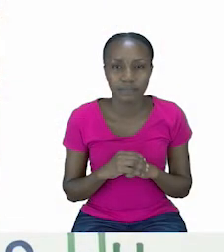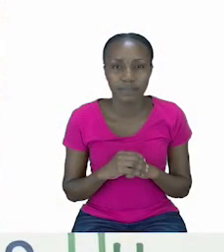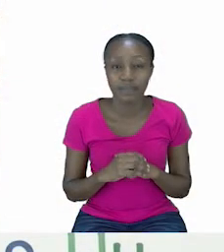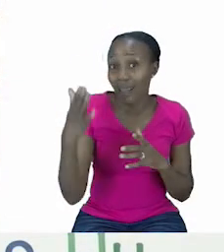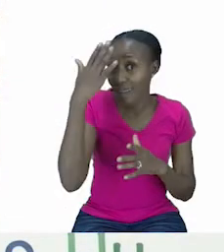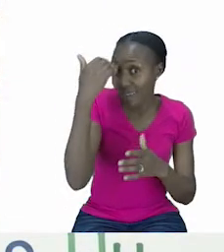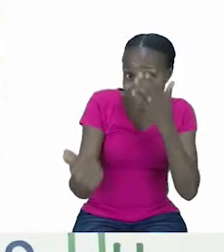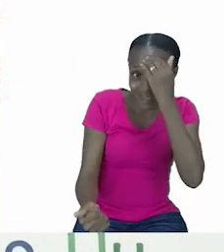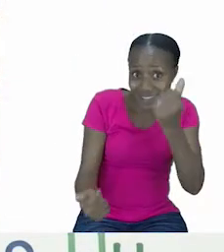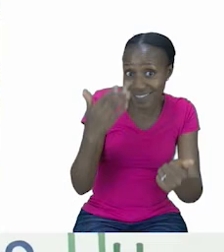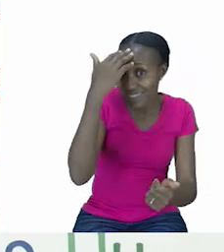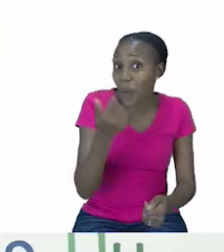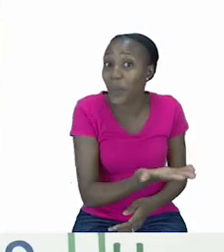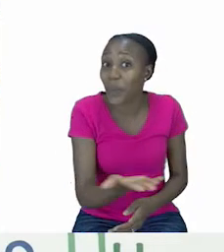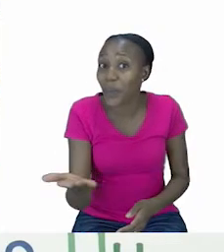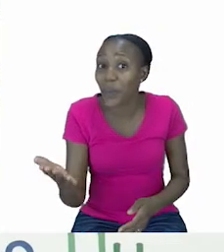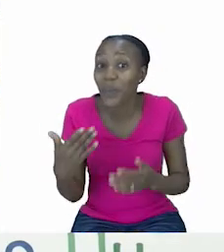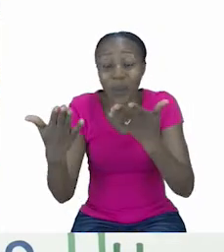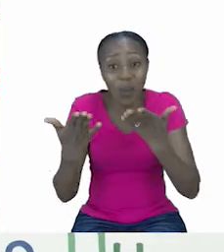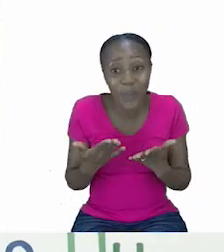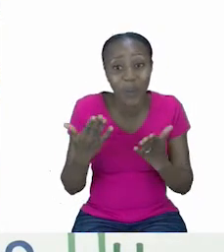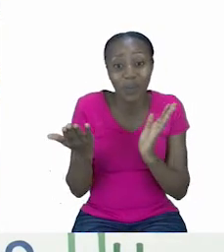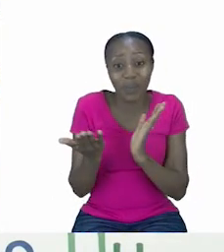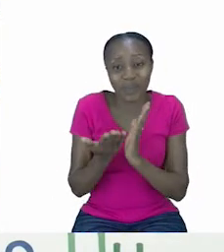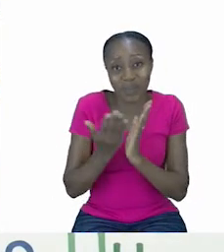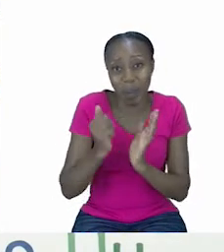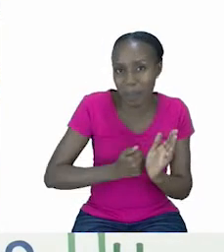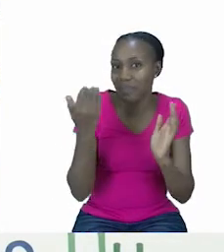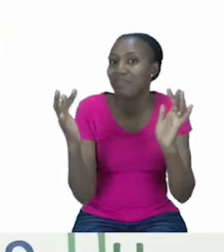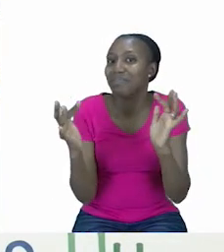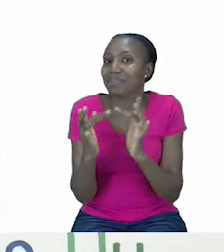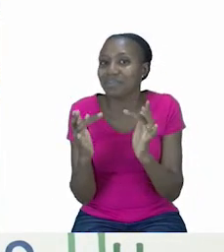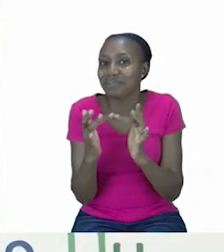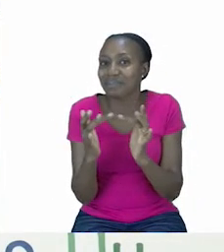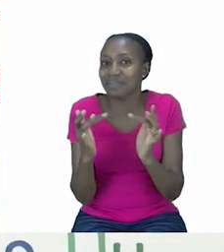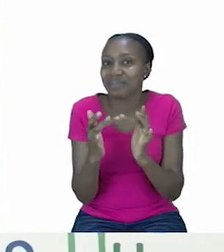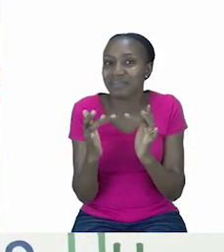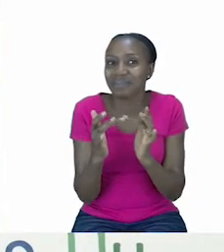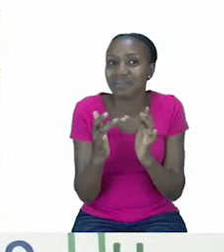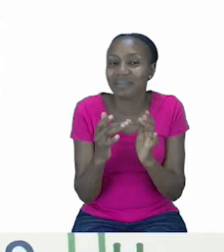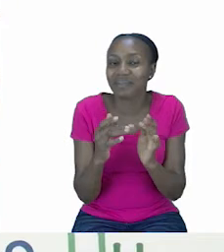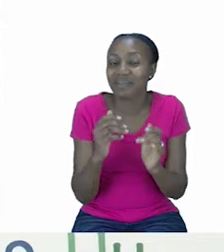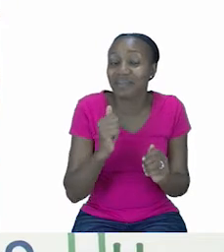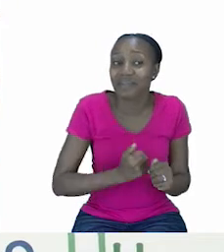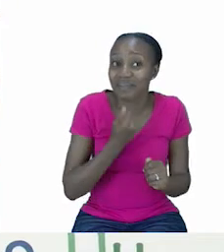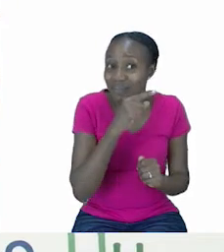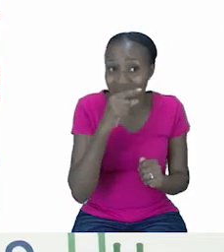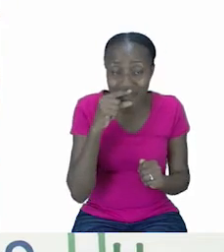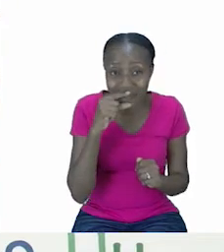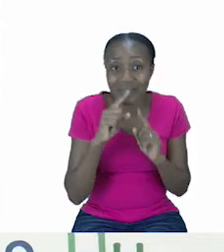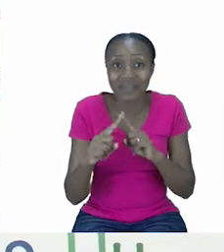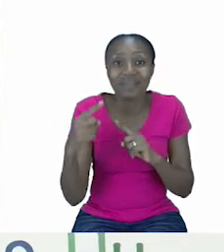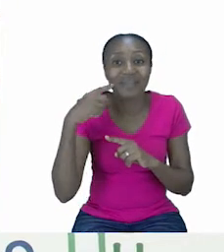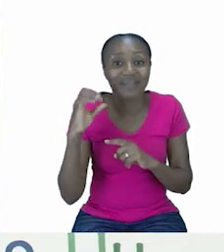Hello everyone and welcome to My Zone Online School. My name is Teacher Mutsa and